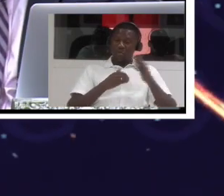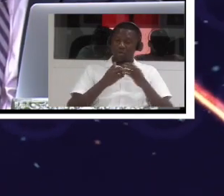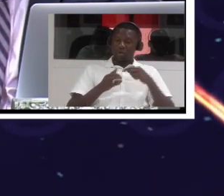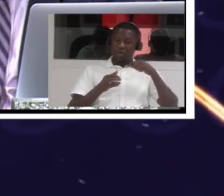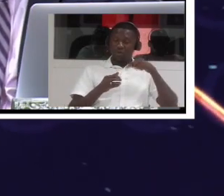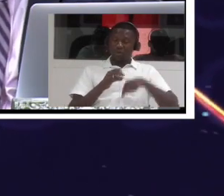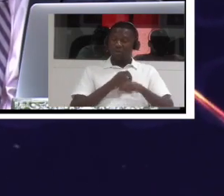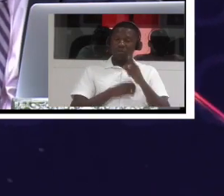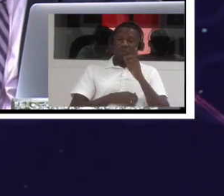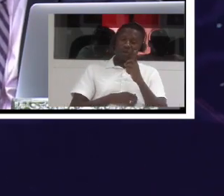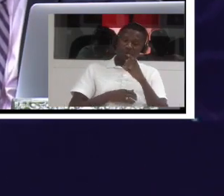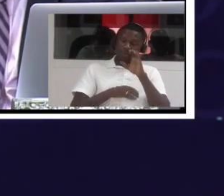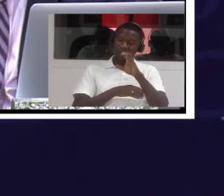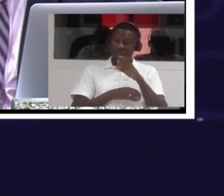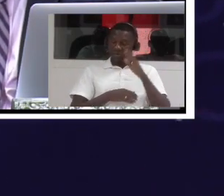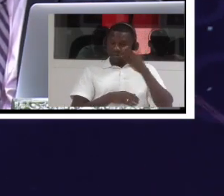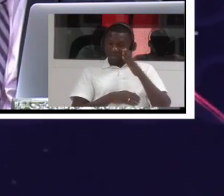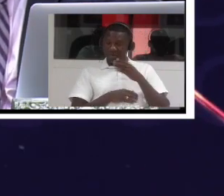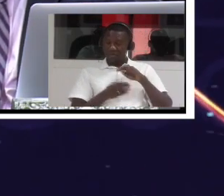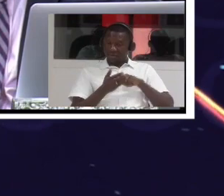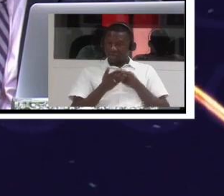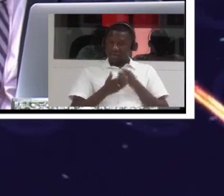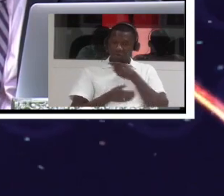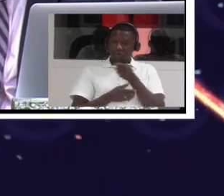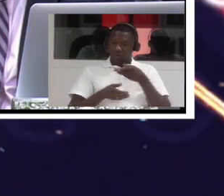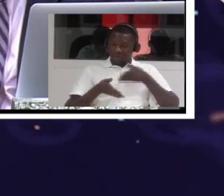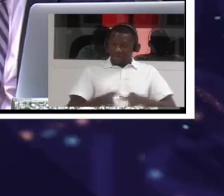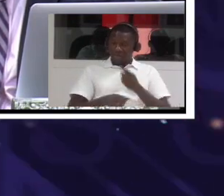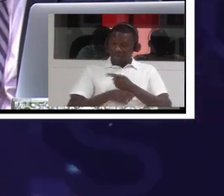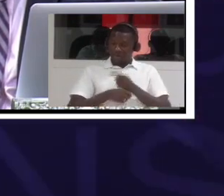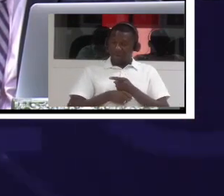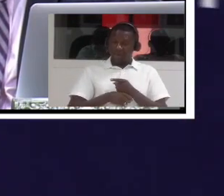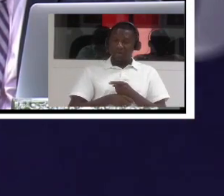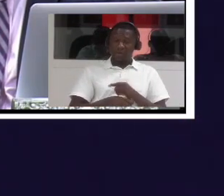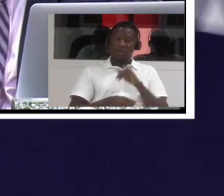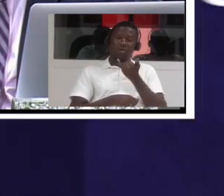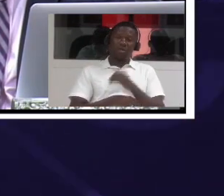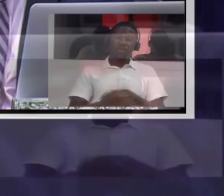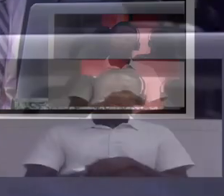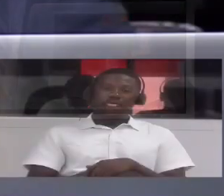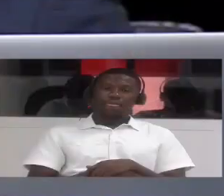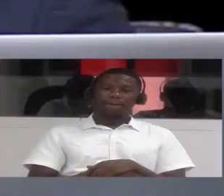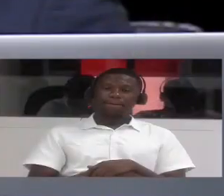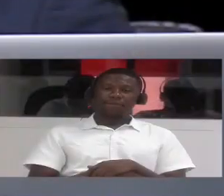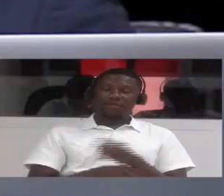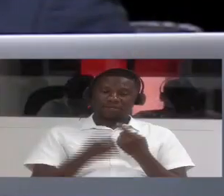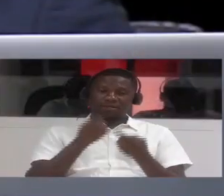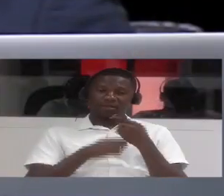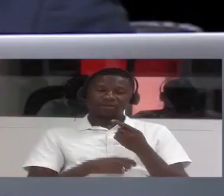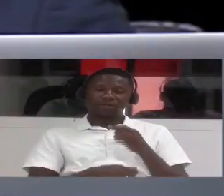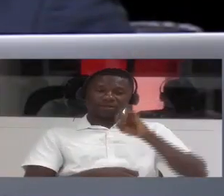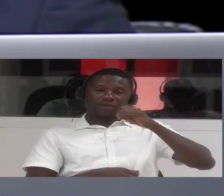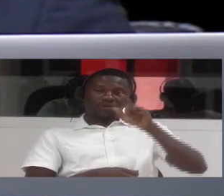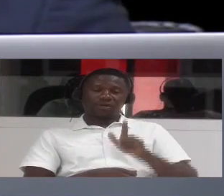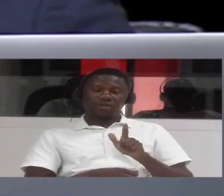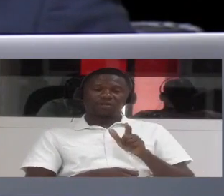Gambian. Yes. Interesting. And again, July 2000, Baba Gale